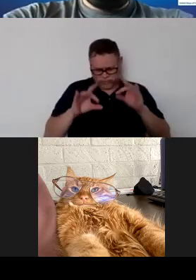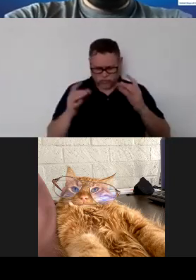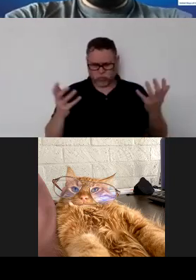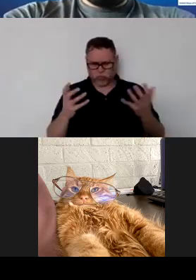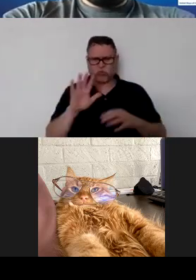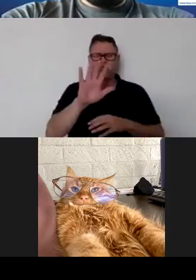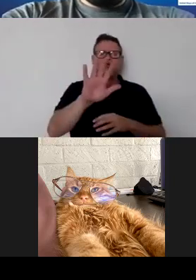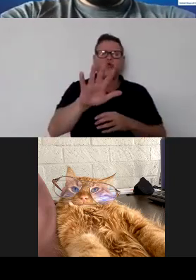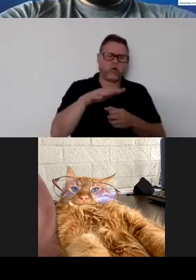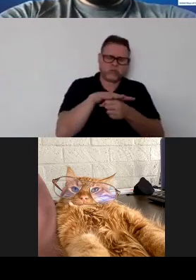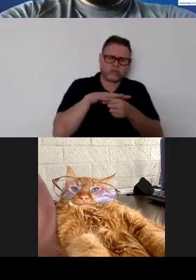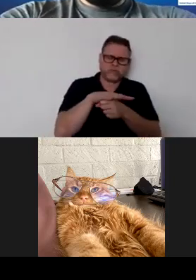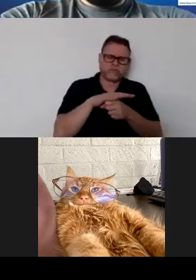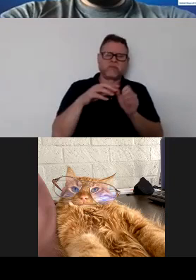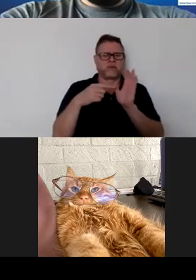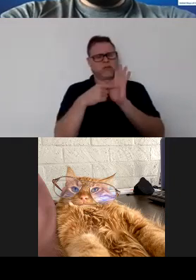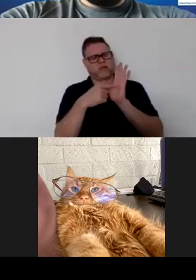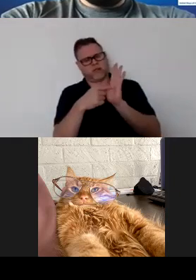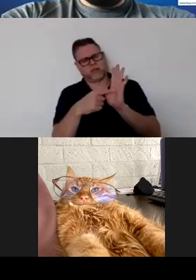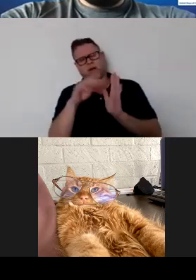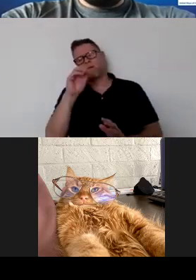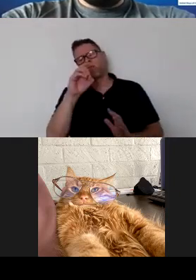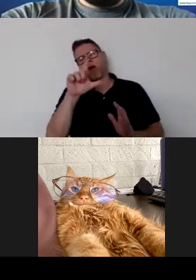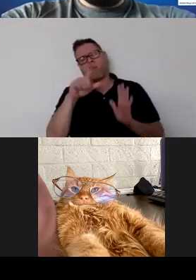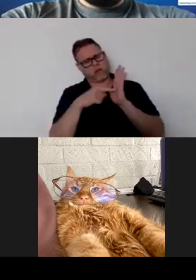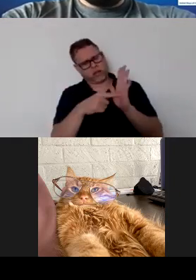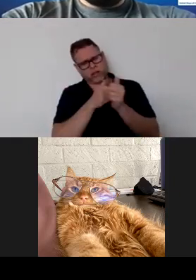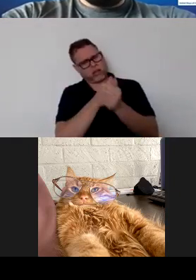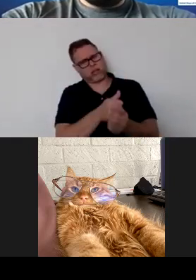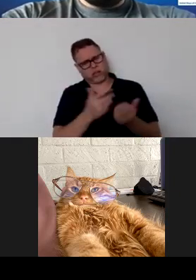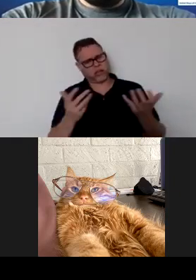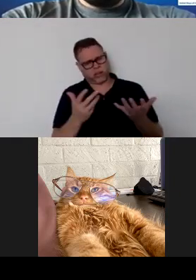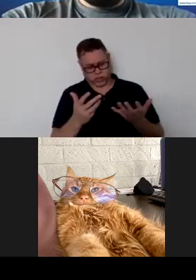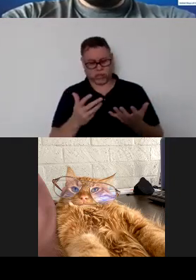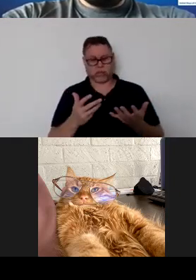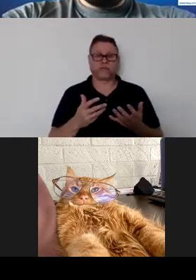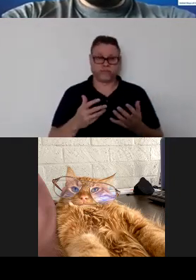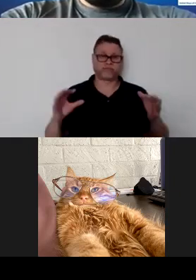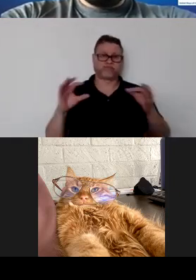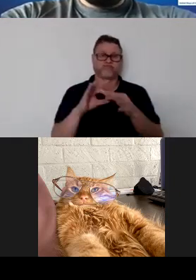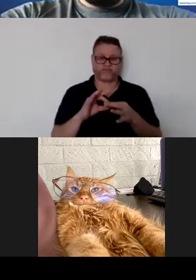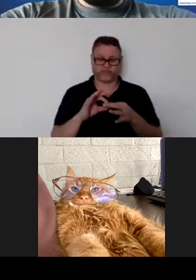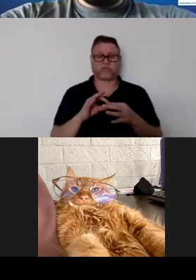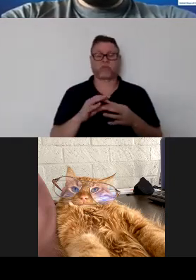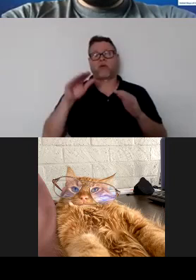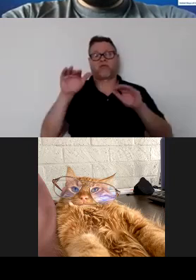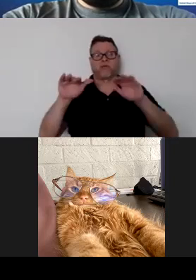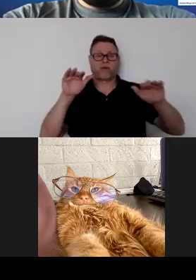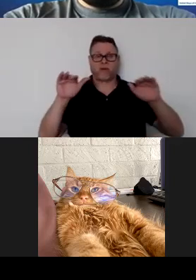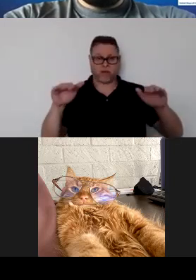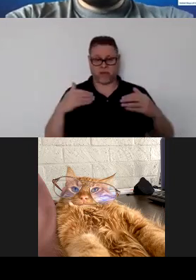county using? How can you get connected to that? Also, I just wanted to remind everyone, we have